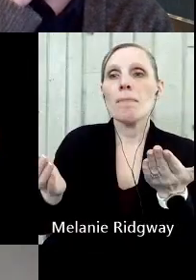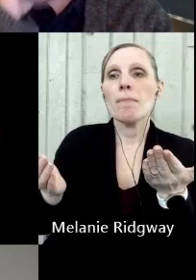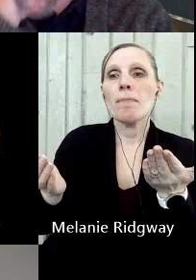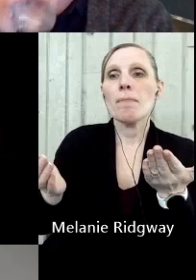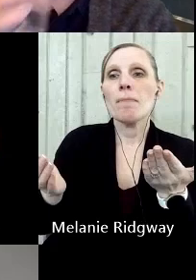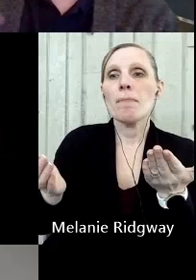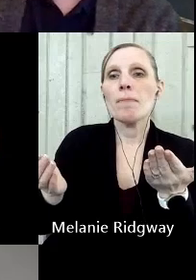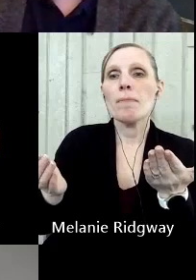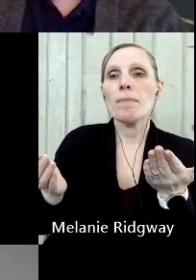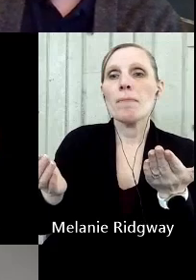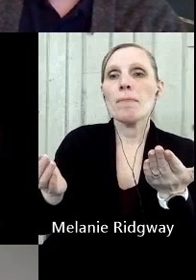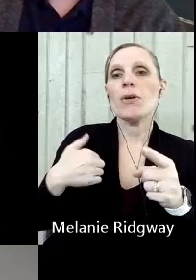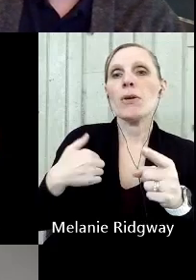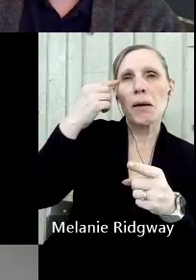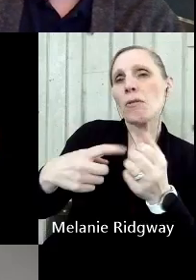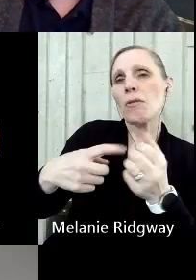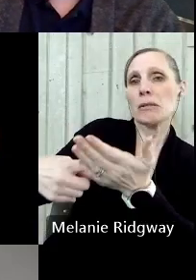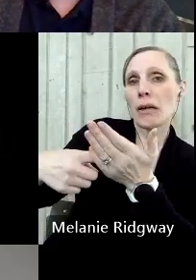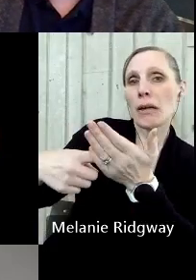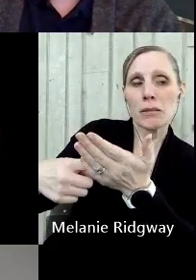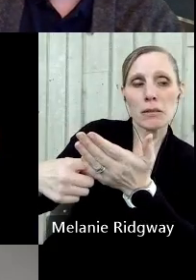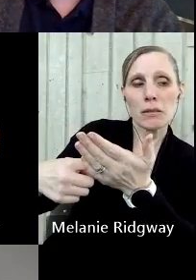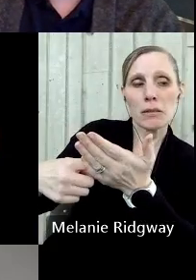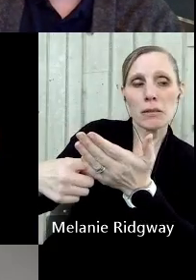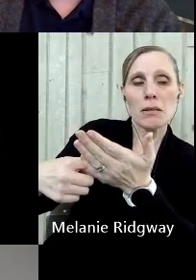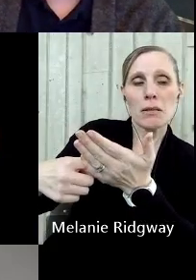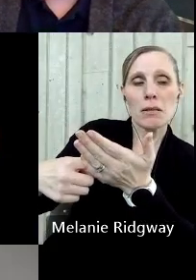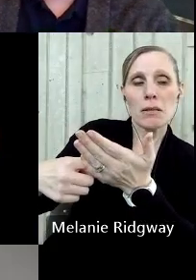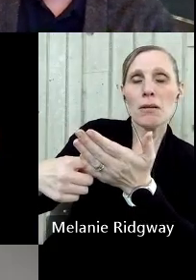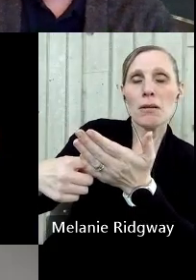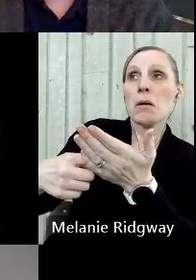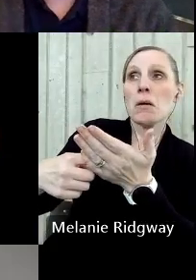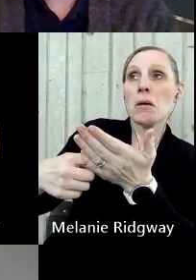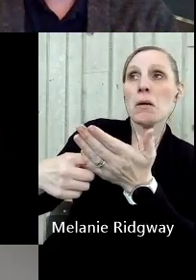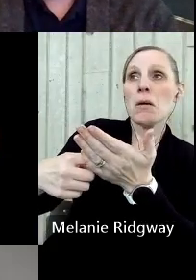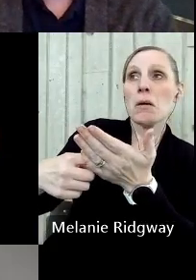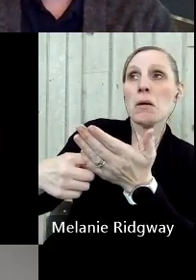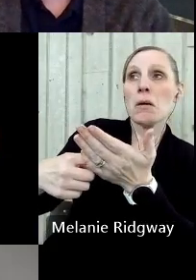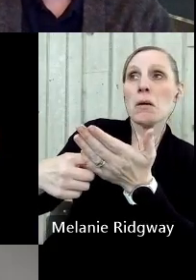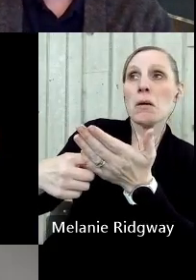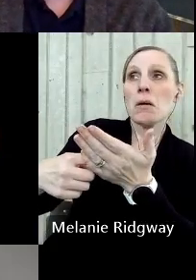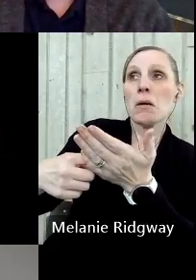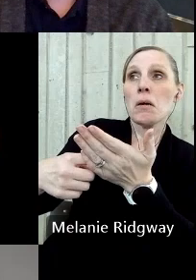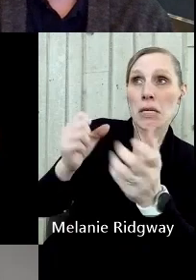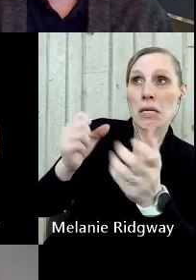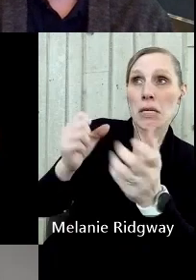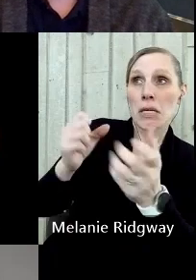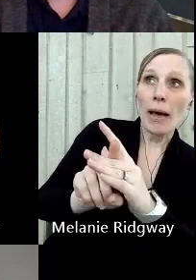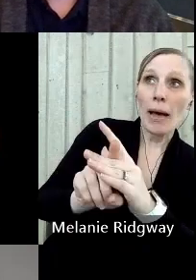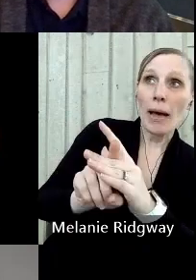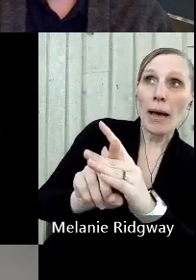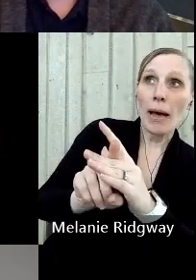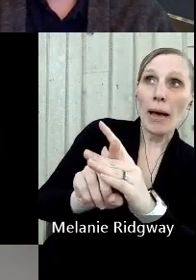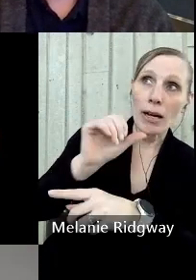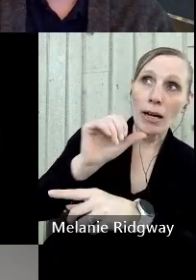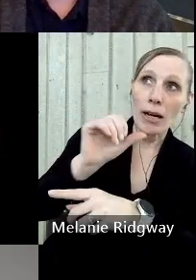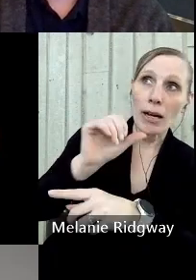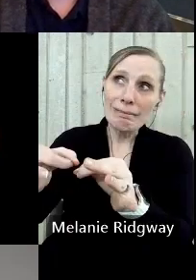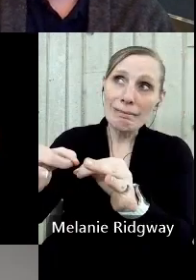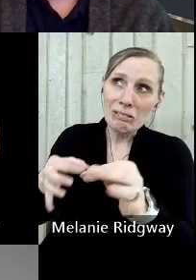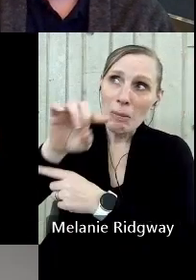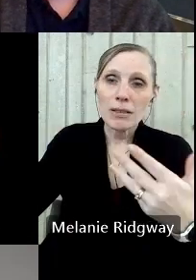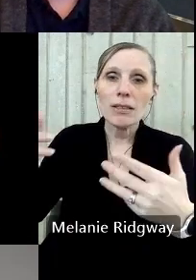hour later? If like simple accommodations. And that's a conversation that we could have with individuals who's looking for a job, and at the same